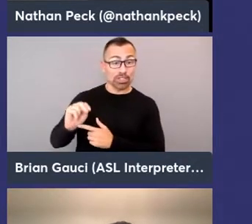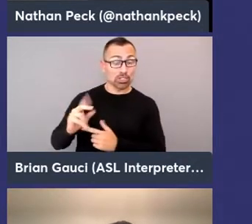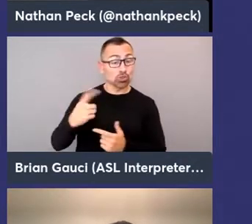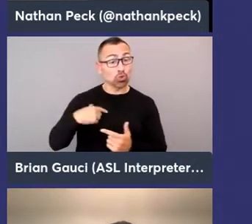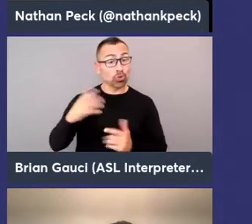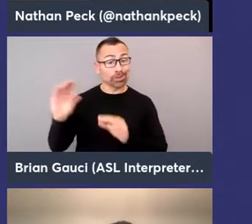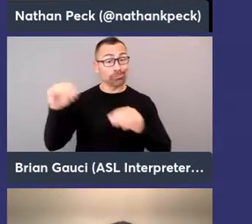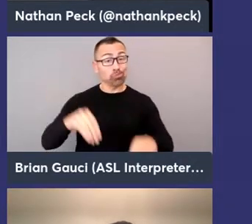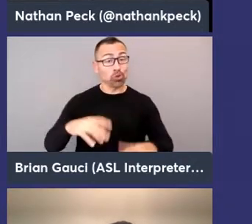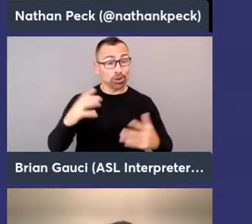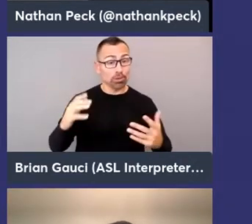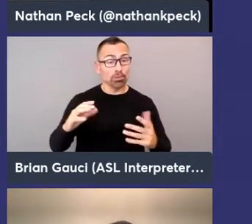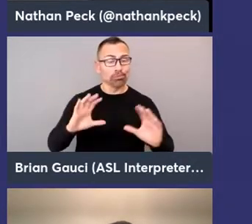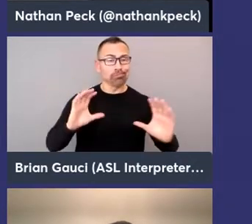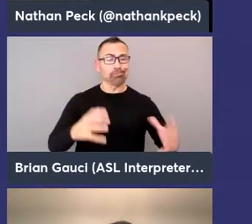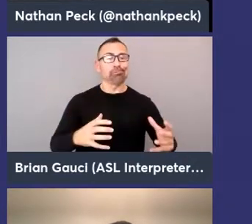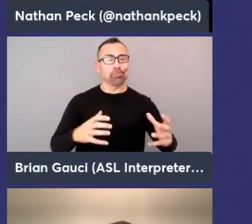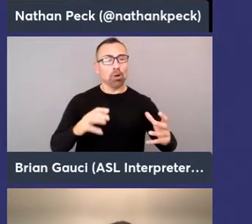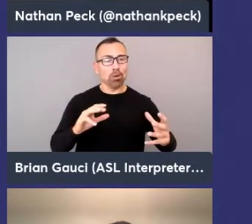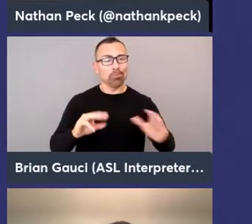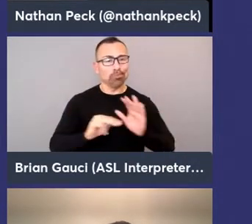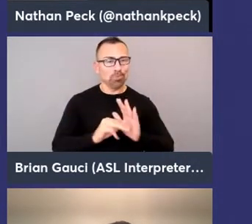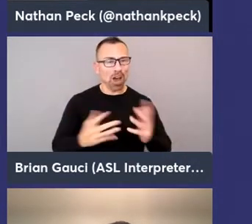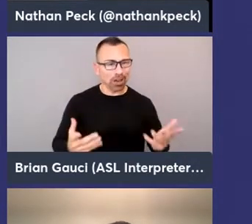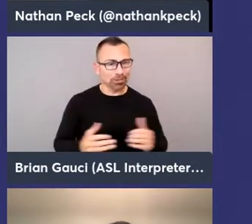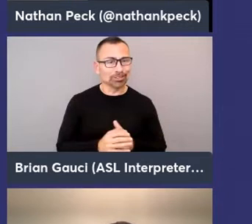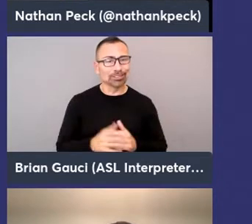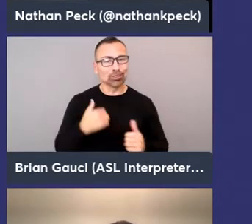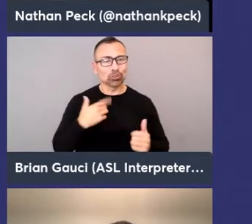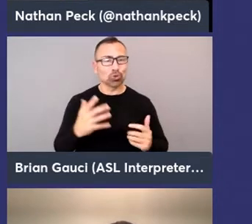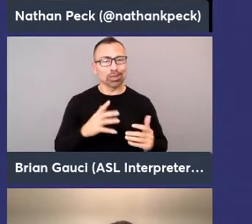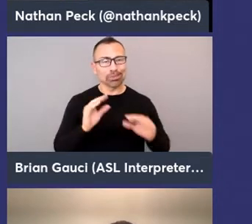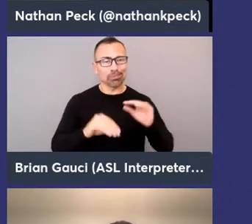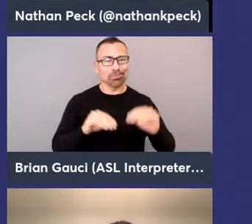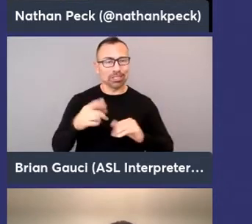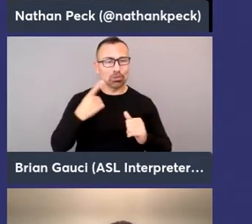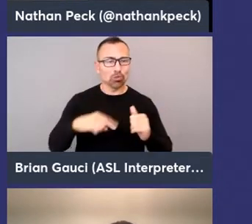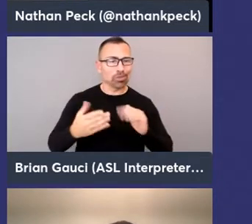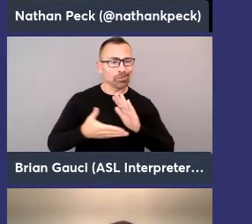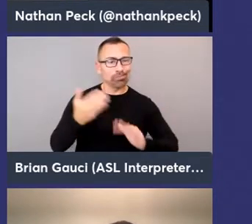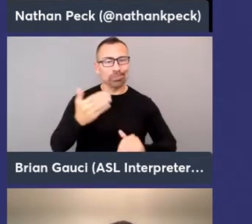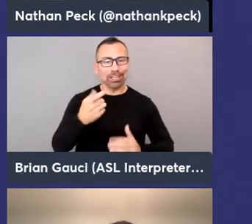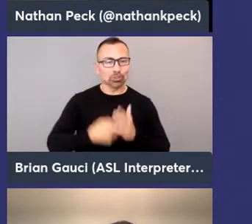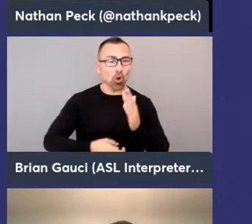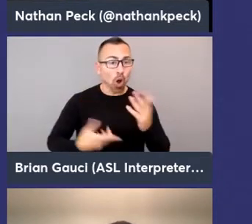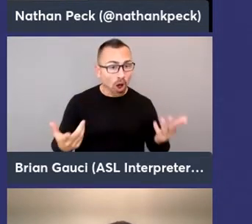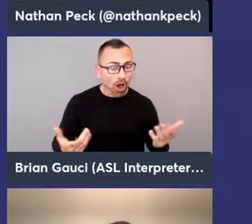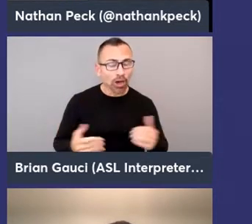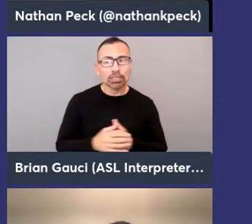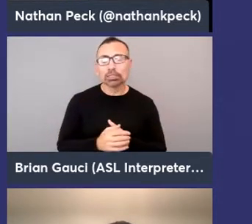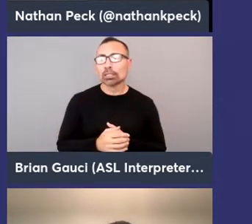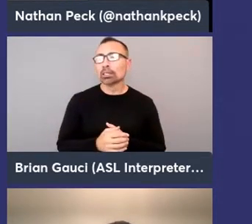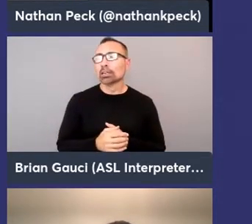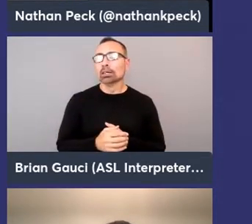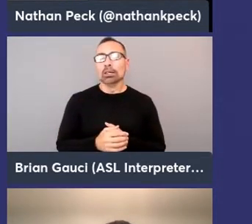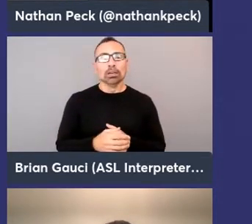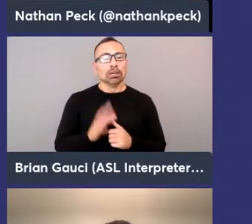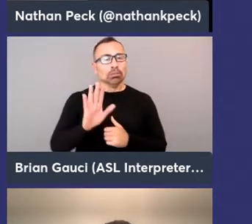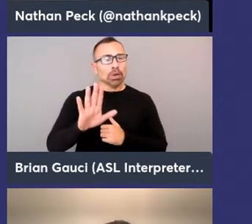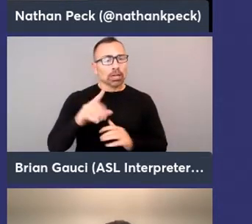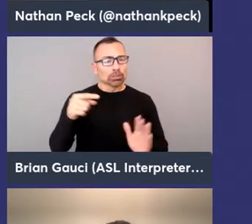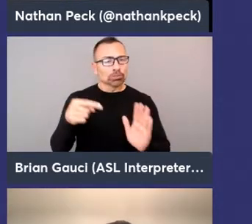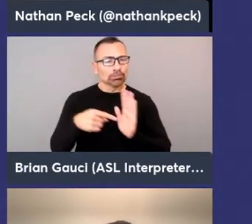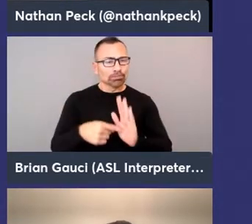right? Like, and we'll try to kind of place models to give you the best price performance. So let's say, going back to your example, like if there's a large